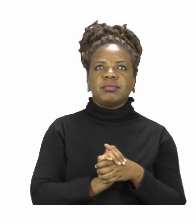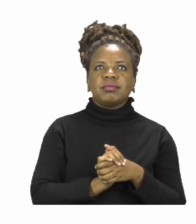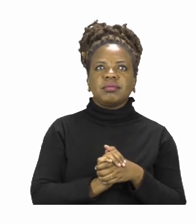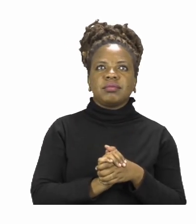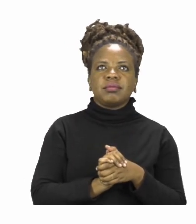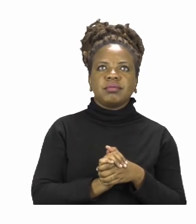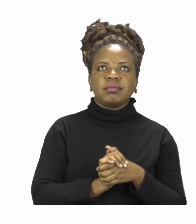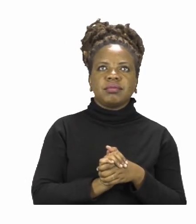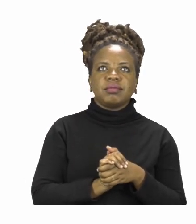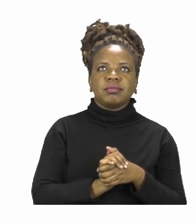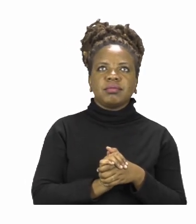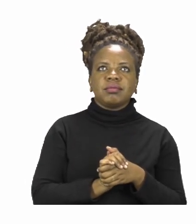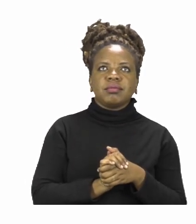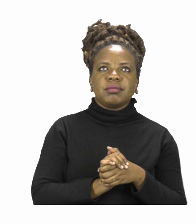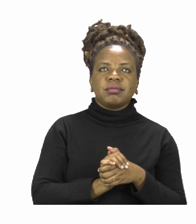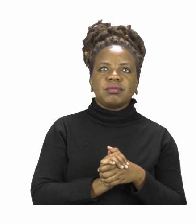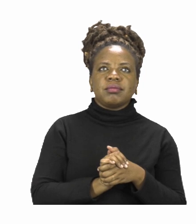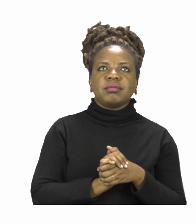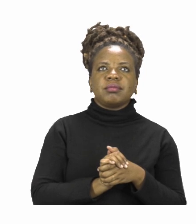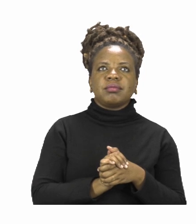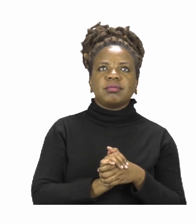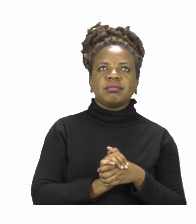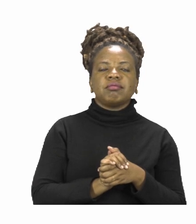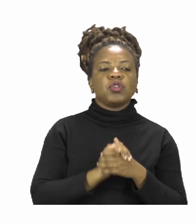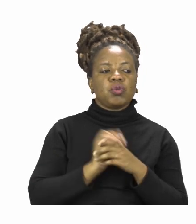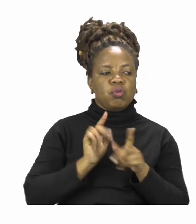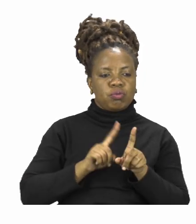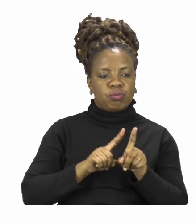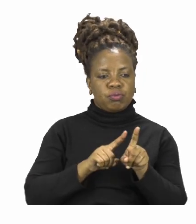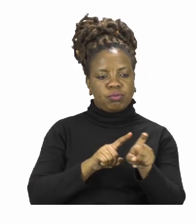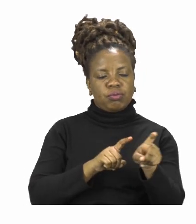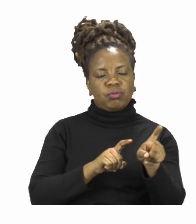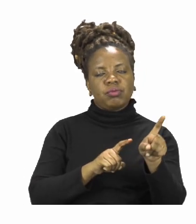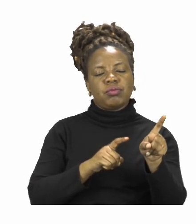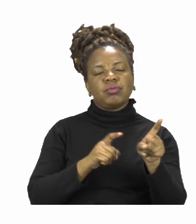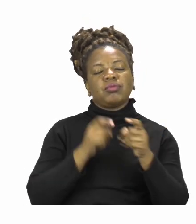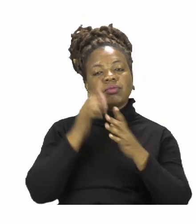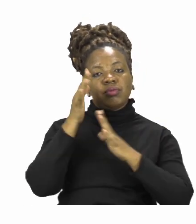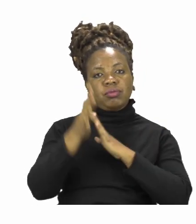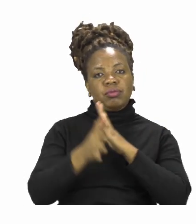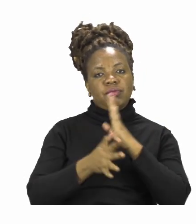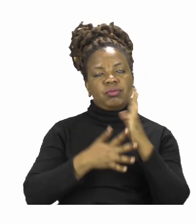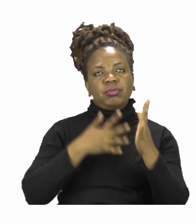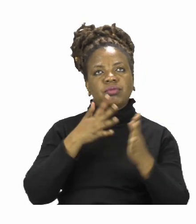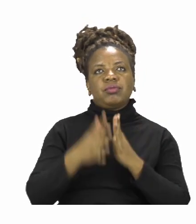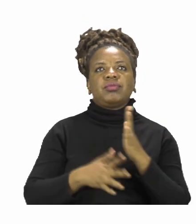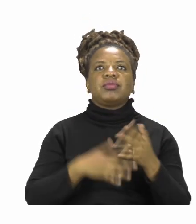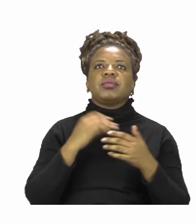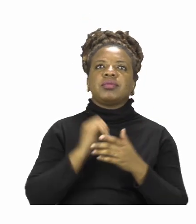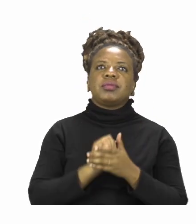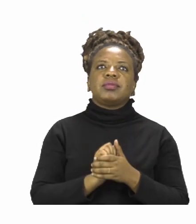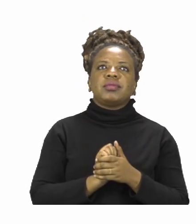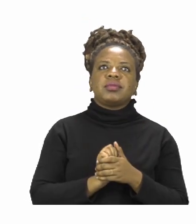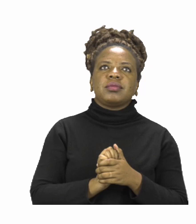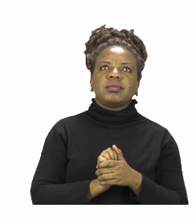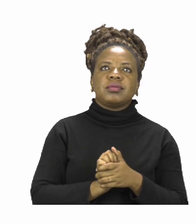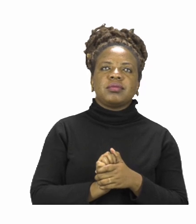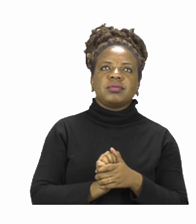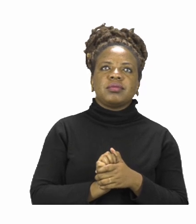can actually read with me, but if you're not sure or if I'm going too fast for you, you can